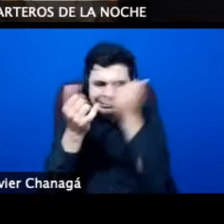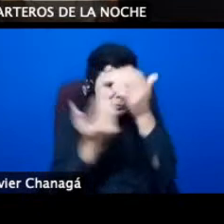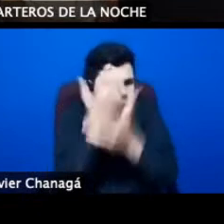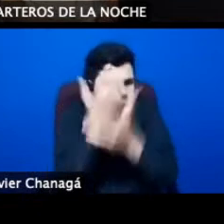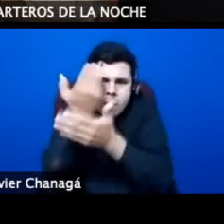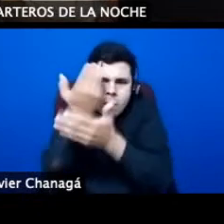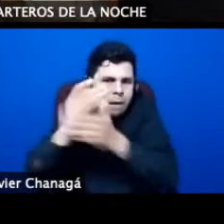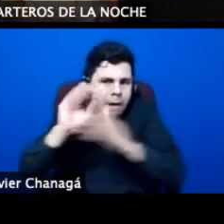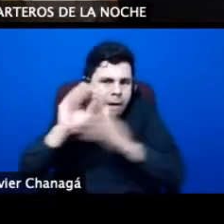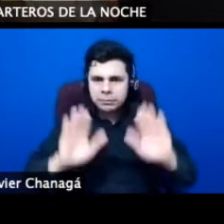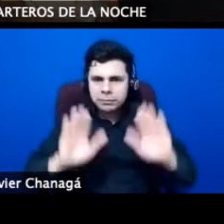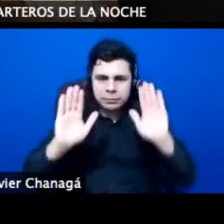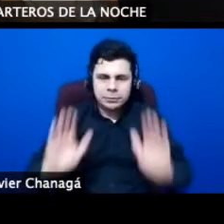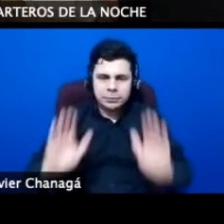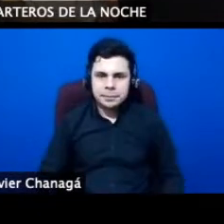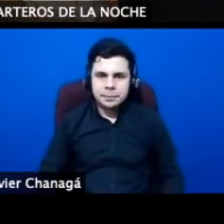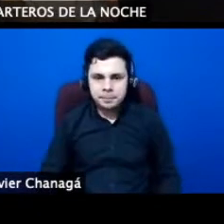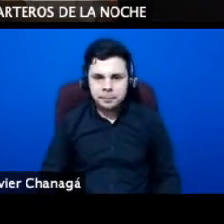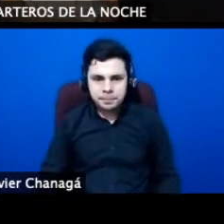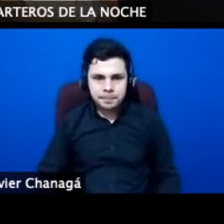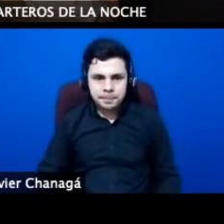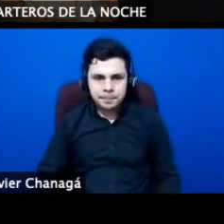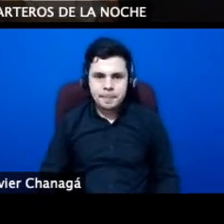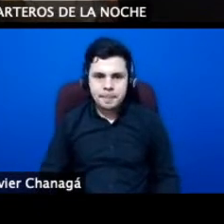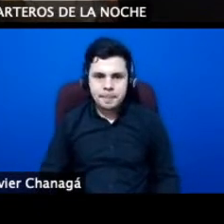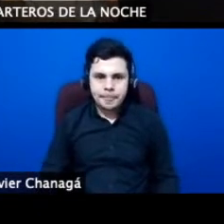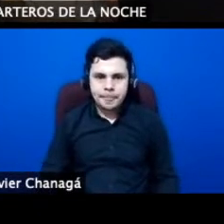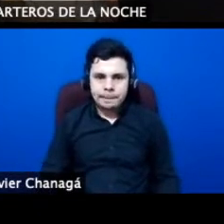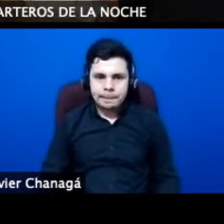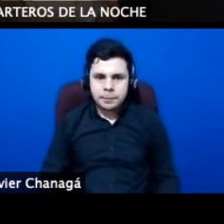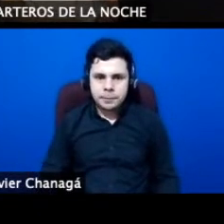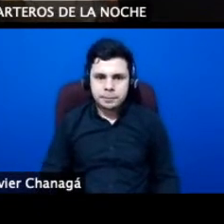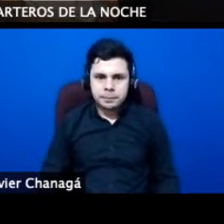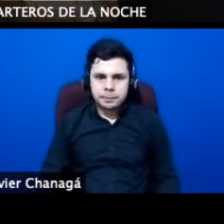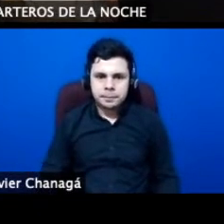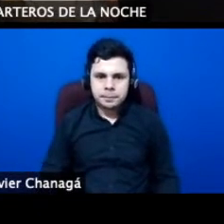no known other sector